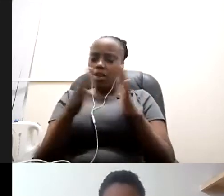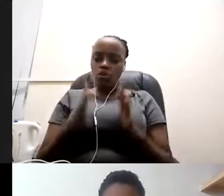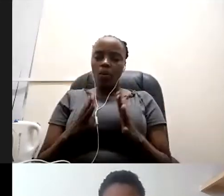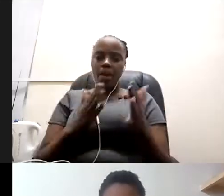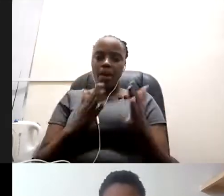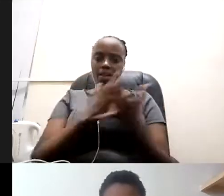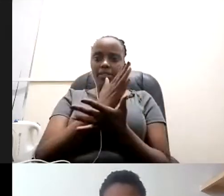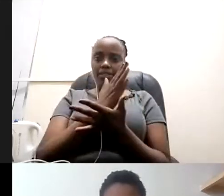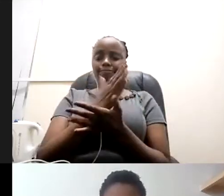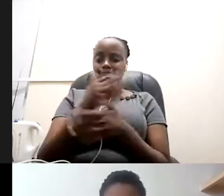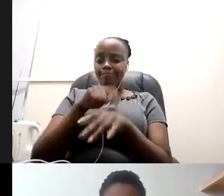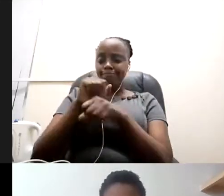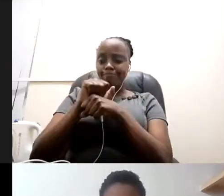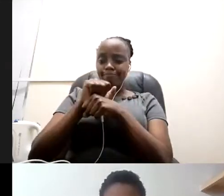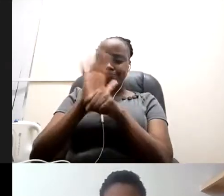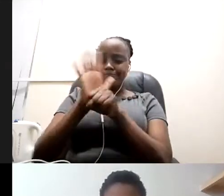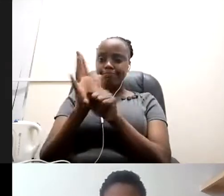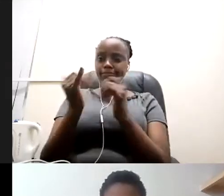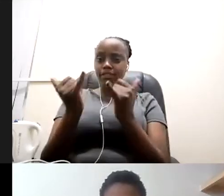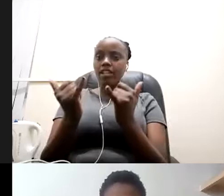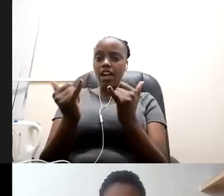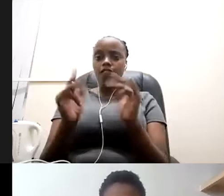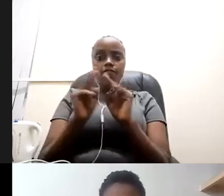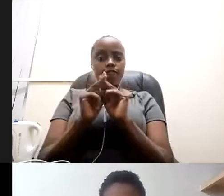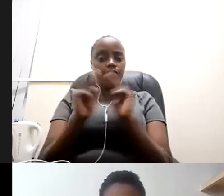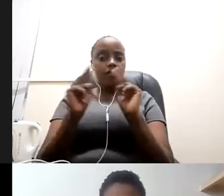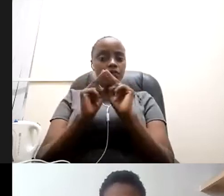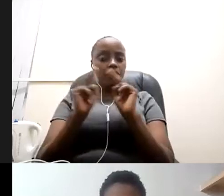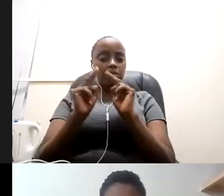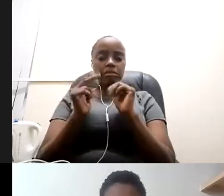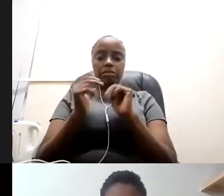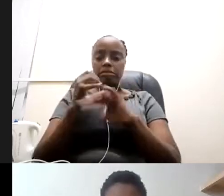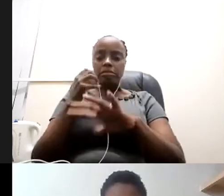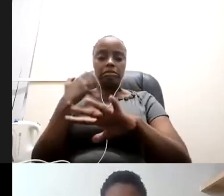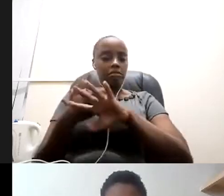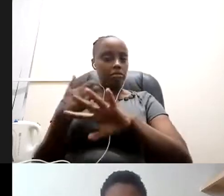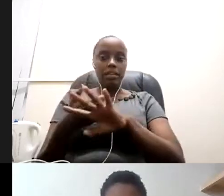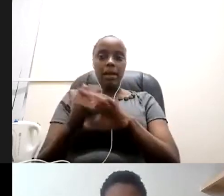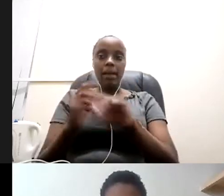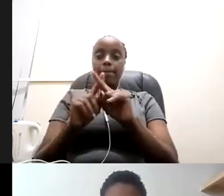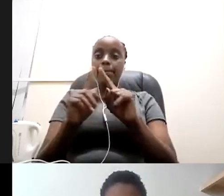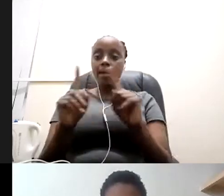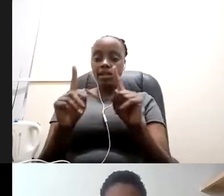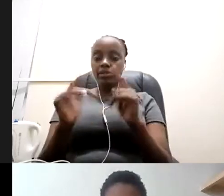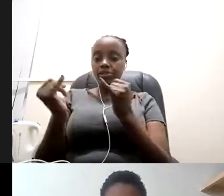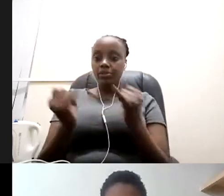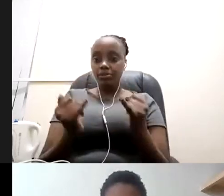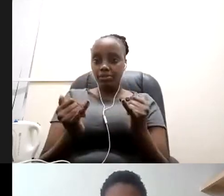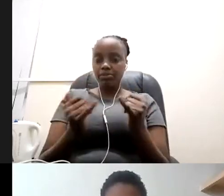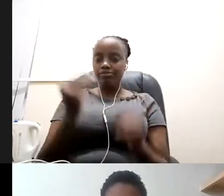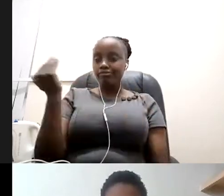the pandemic are very, very difficult. But I would like to introduce my